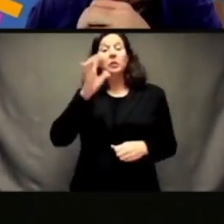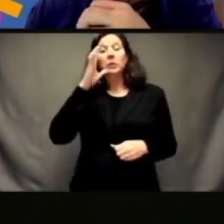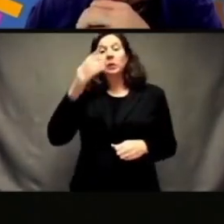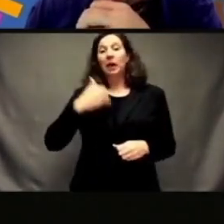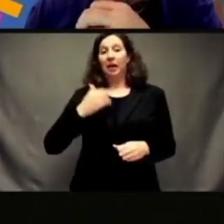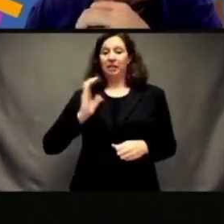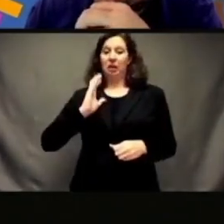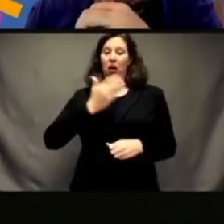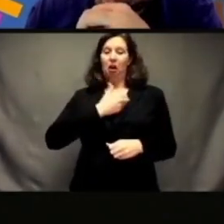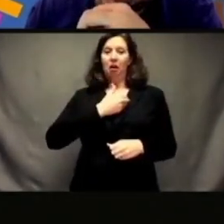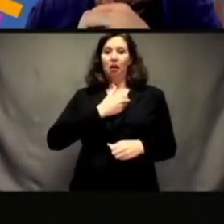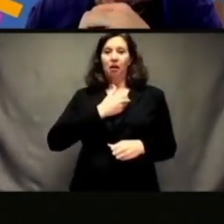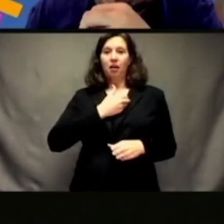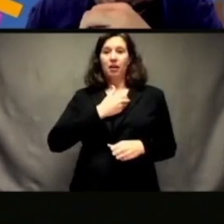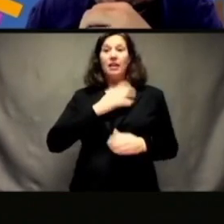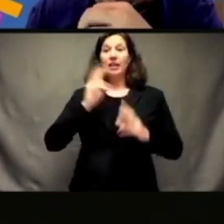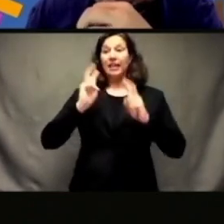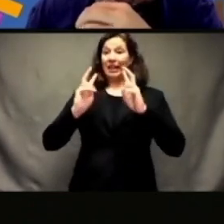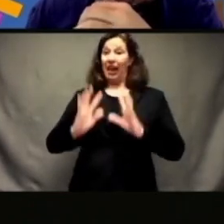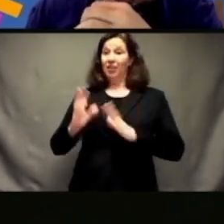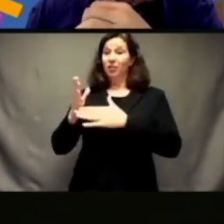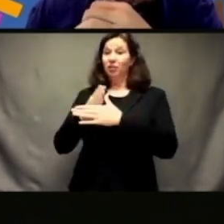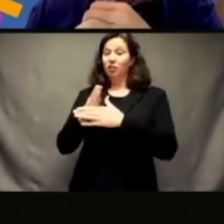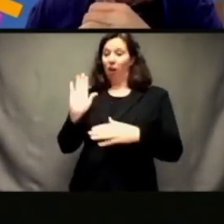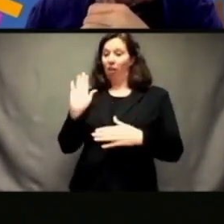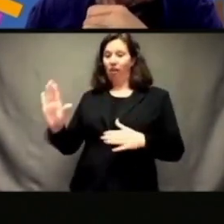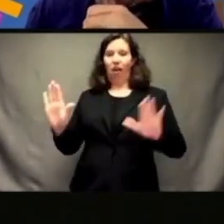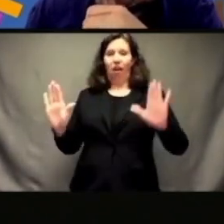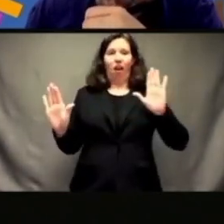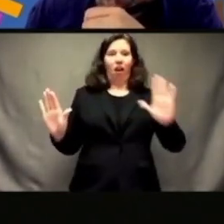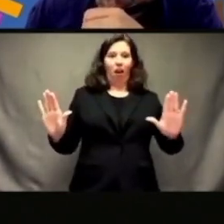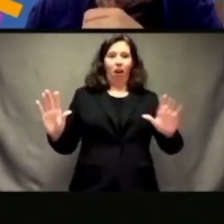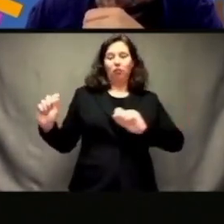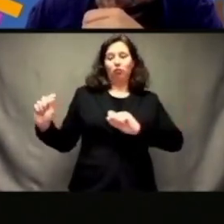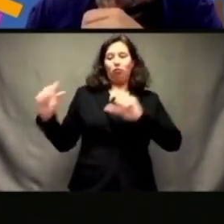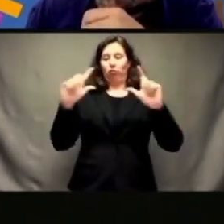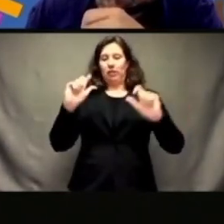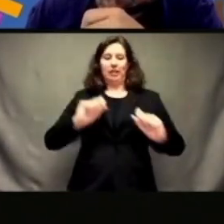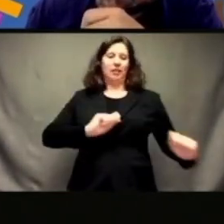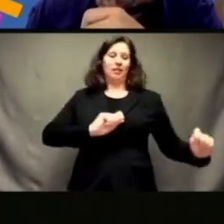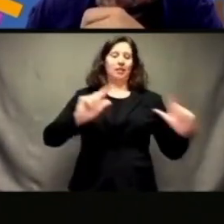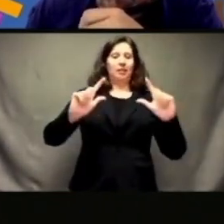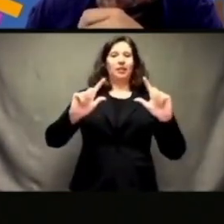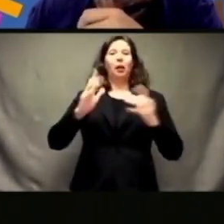our guests share their screens and share what they have done.